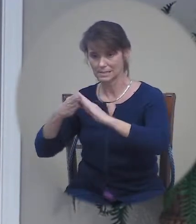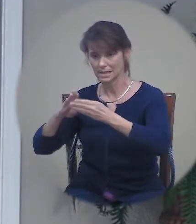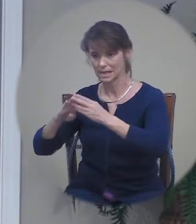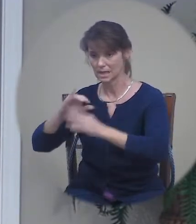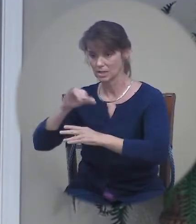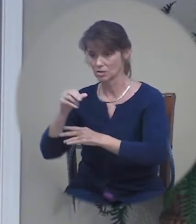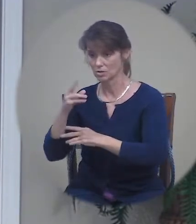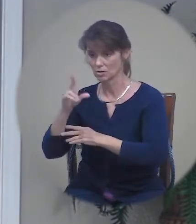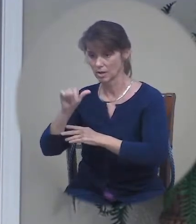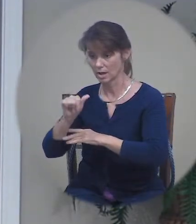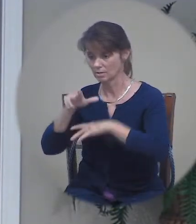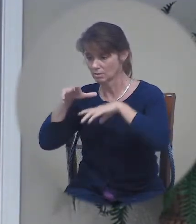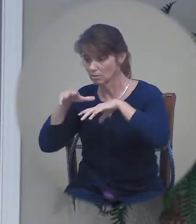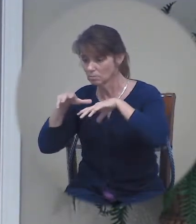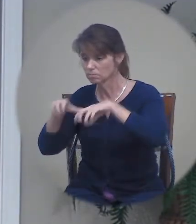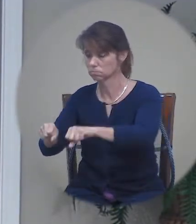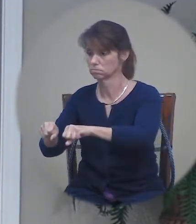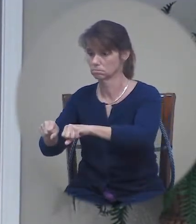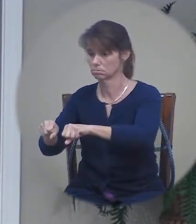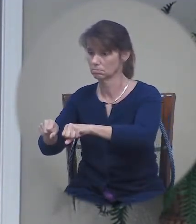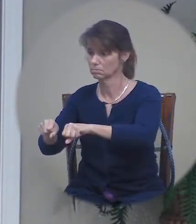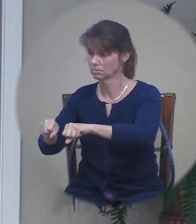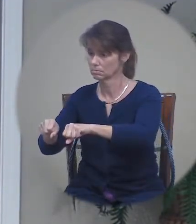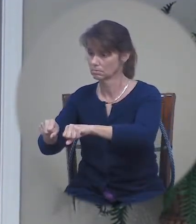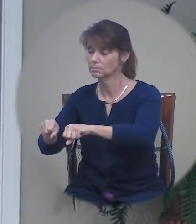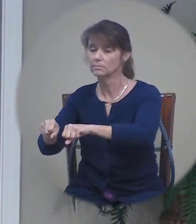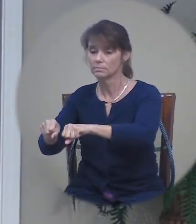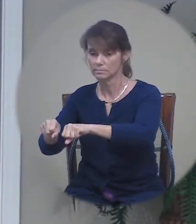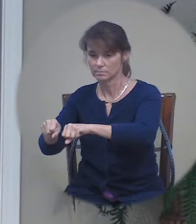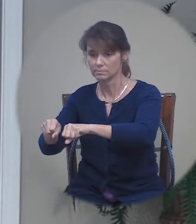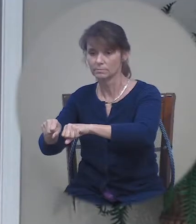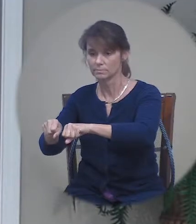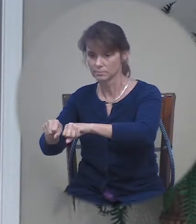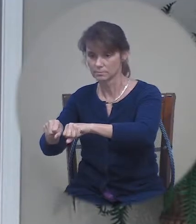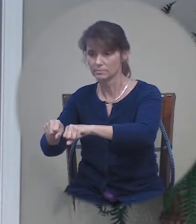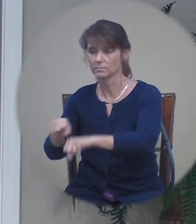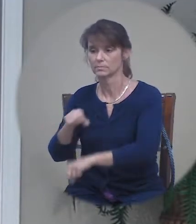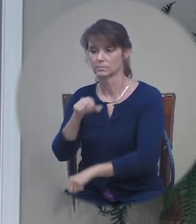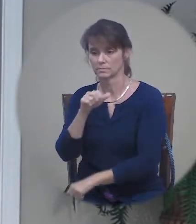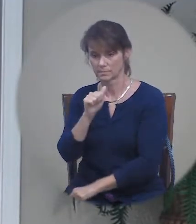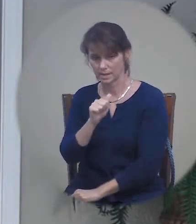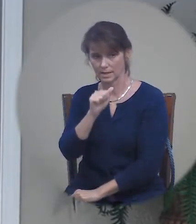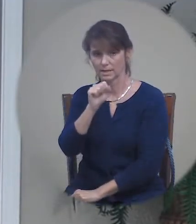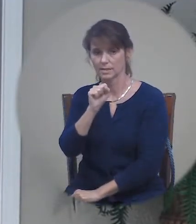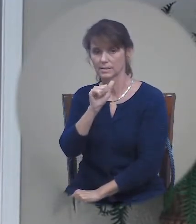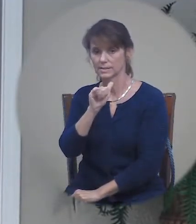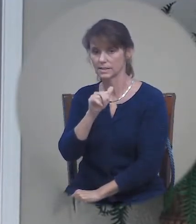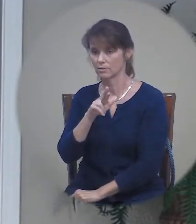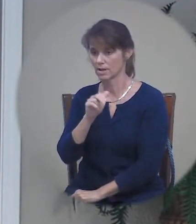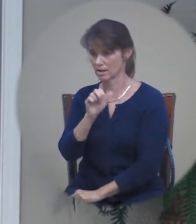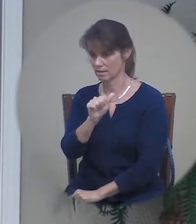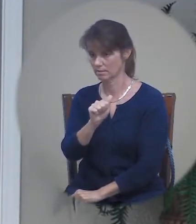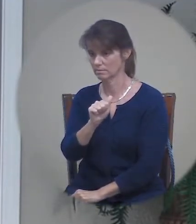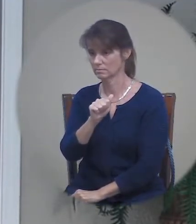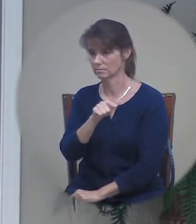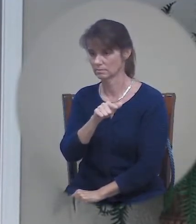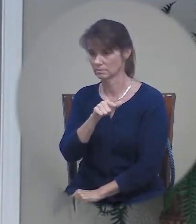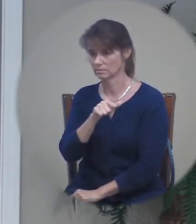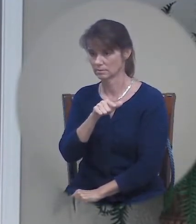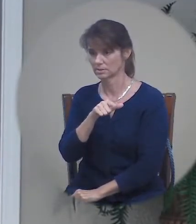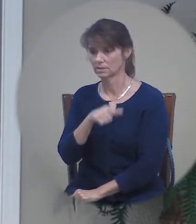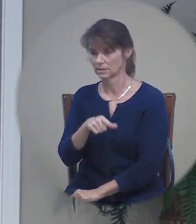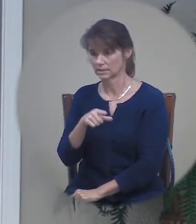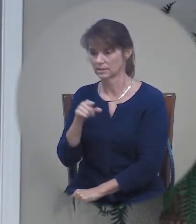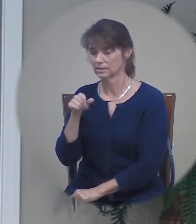them. So Assyria starts taking this rebellion of Hezekiah and Judah